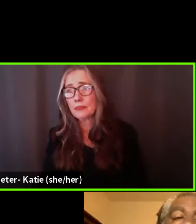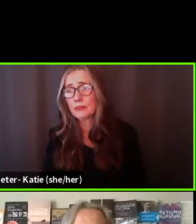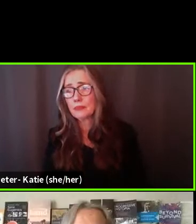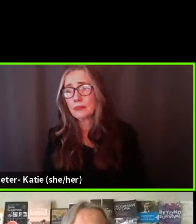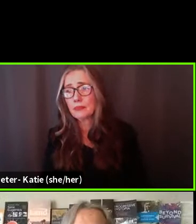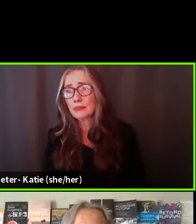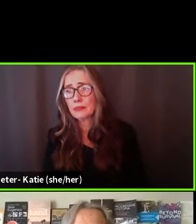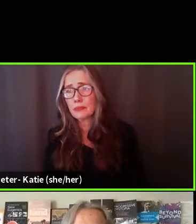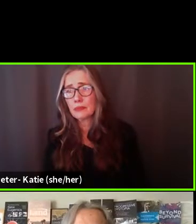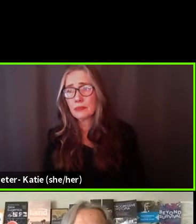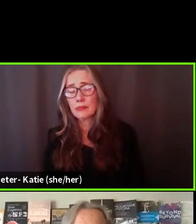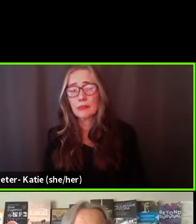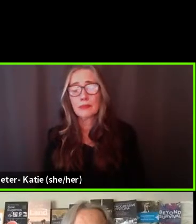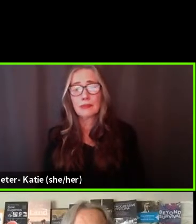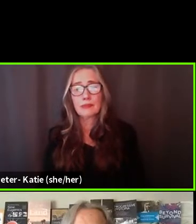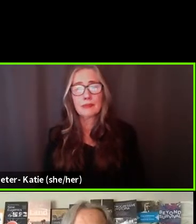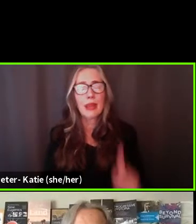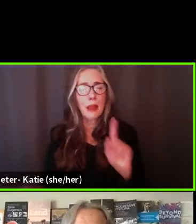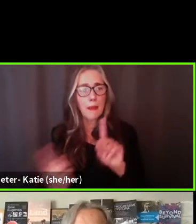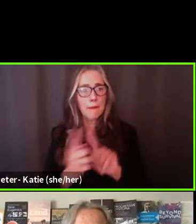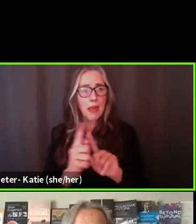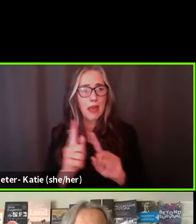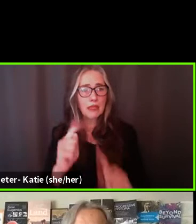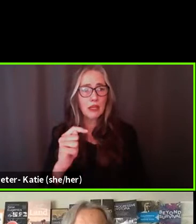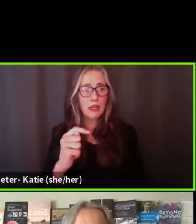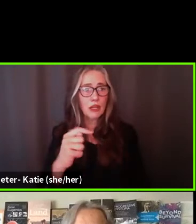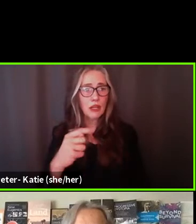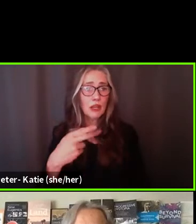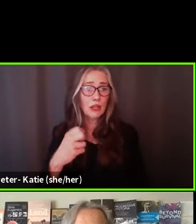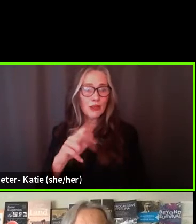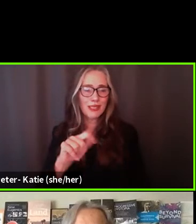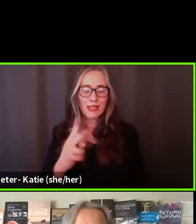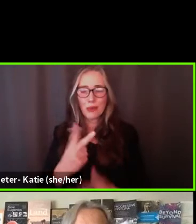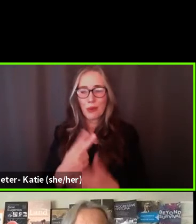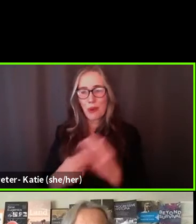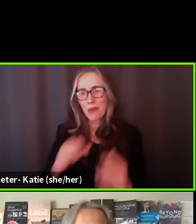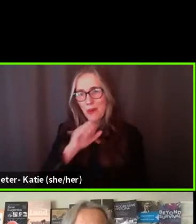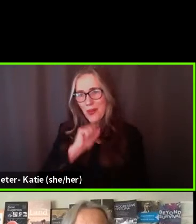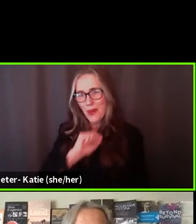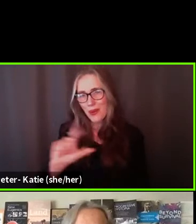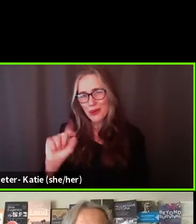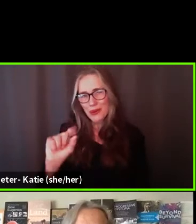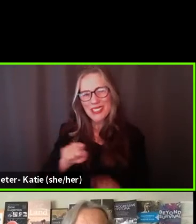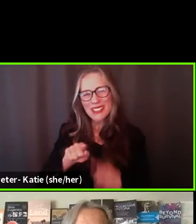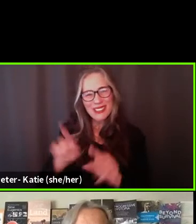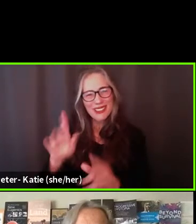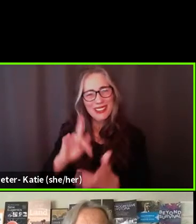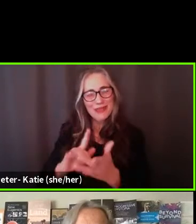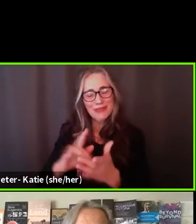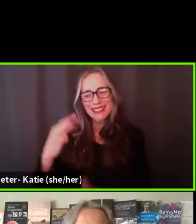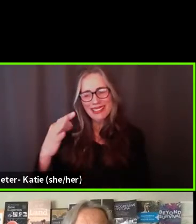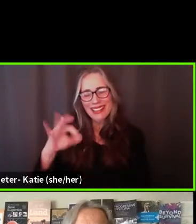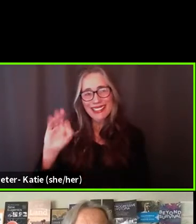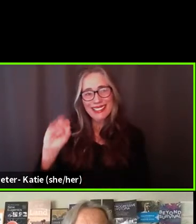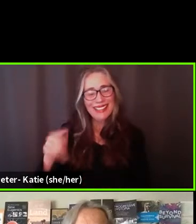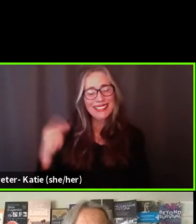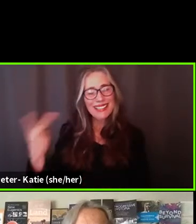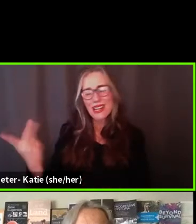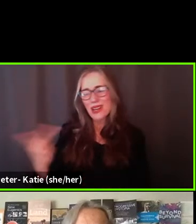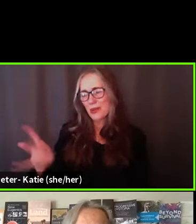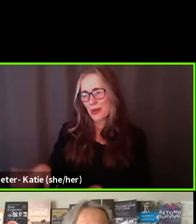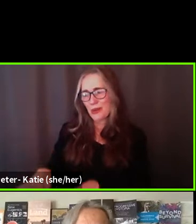so i met teresa when we were both in our 20s um in the mid 1990s so we grew up with each other